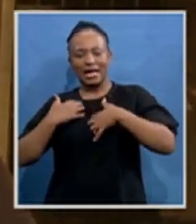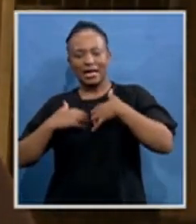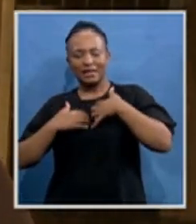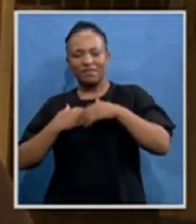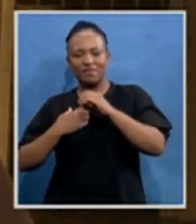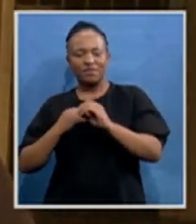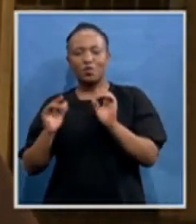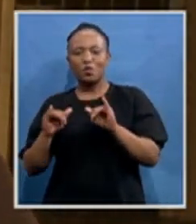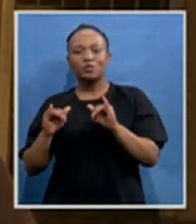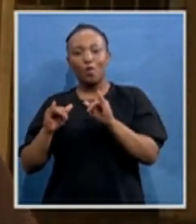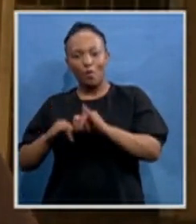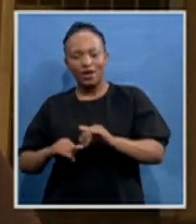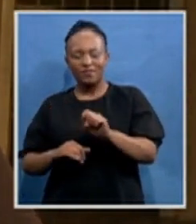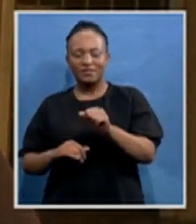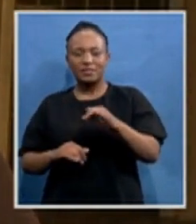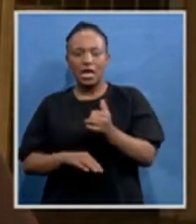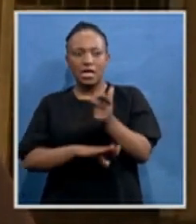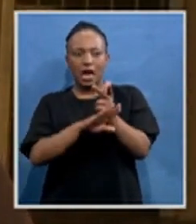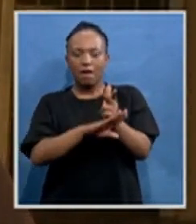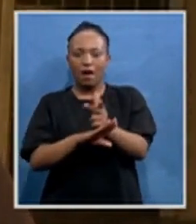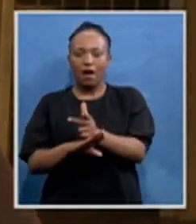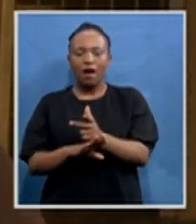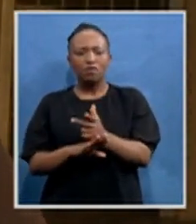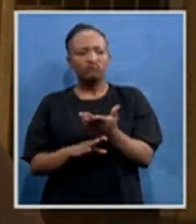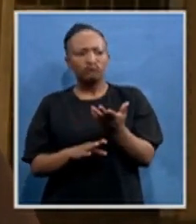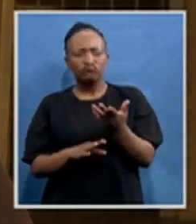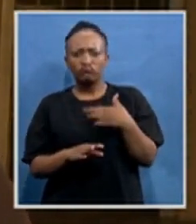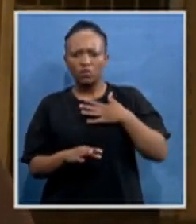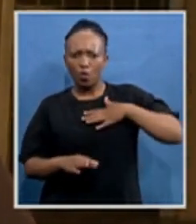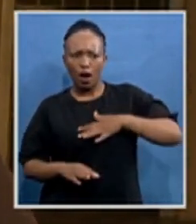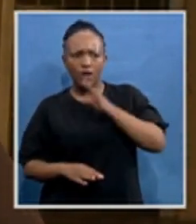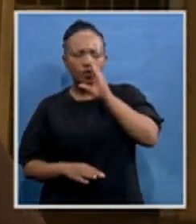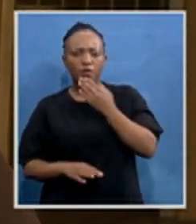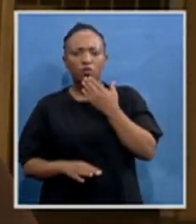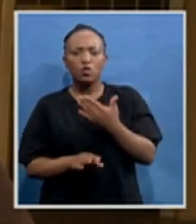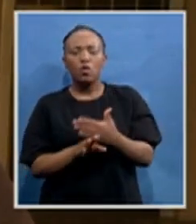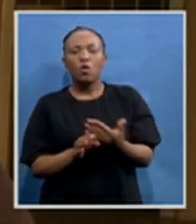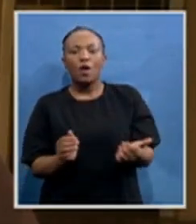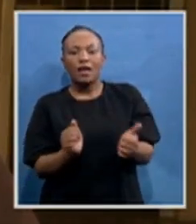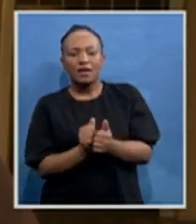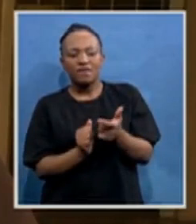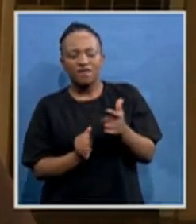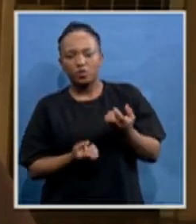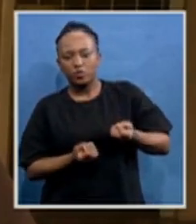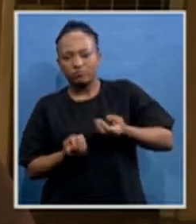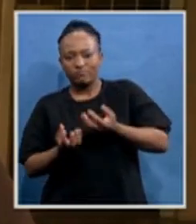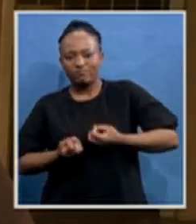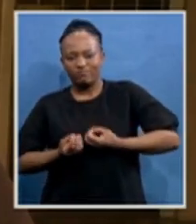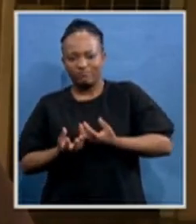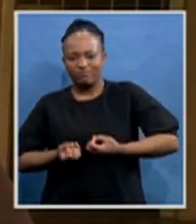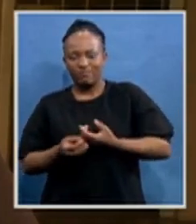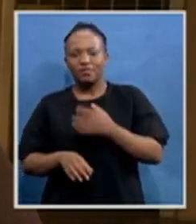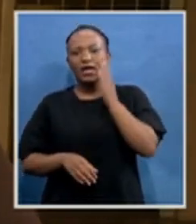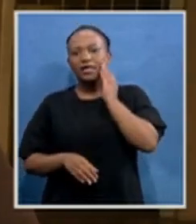they were very, very willing to speak to my colleague and to tell her about their experience, and that they actually enjoy being in